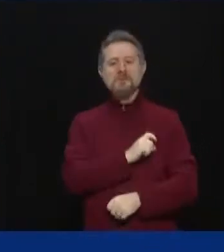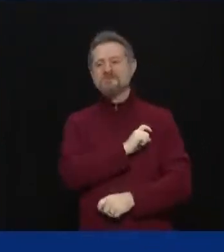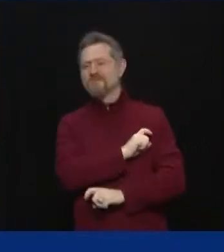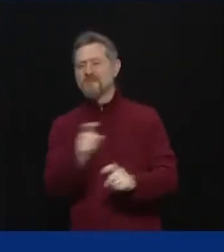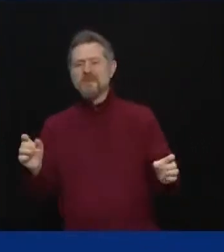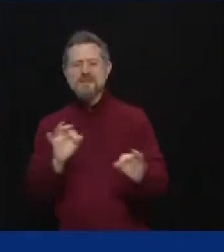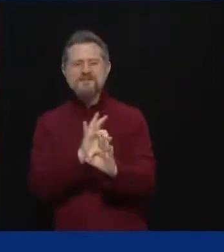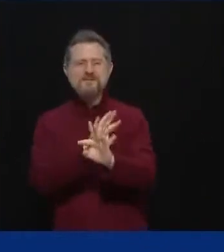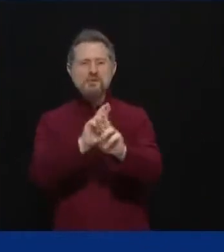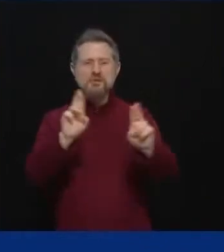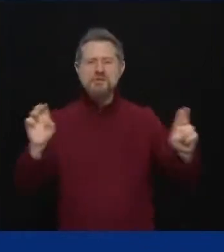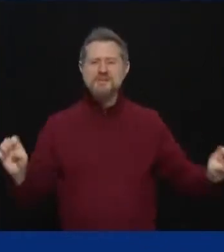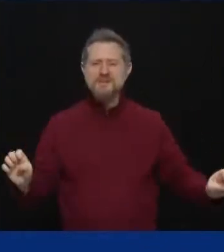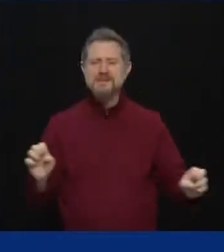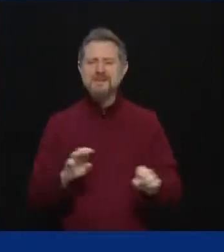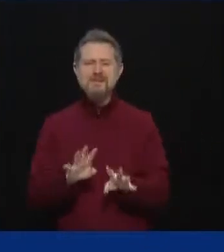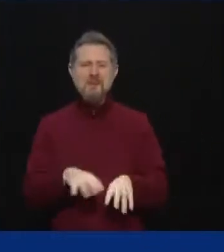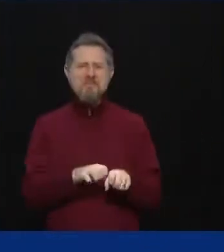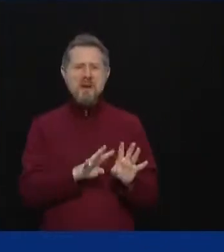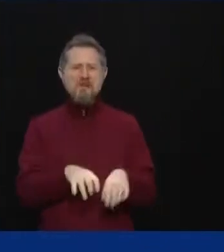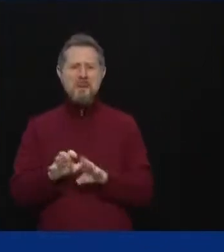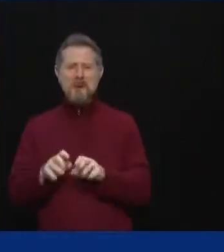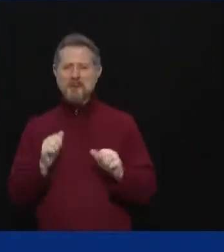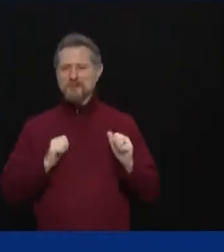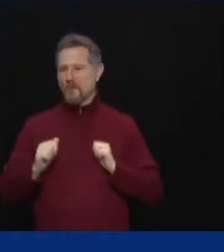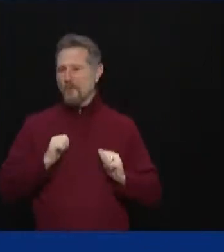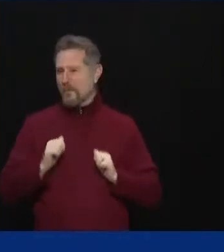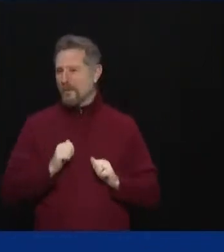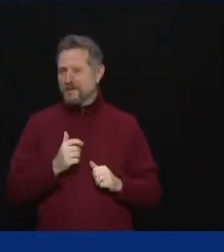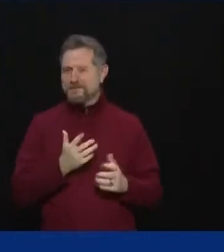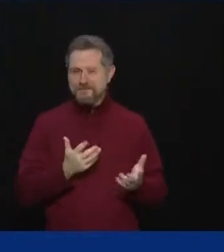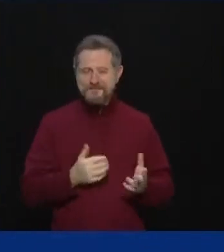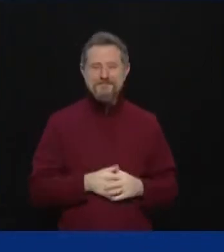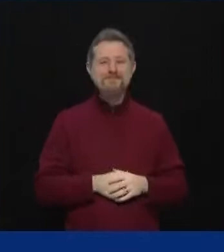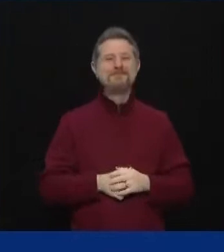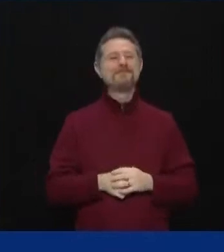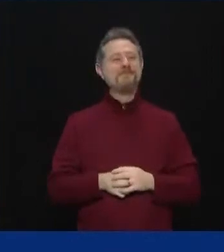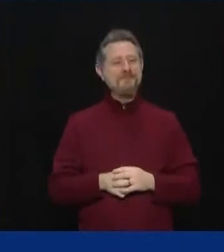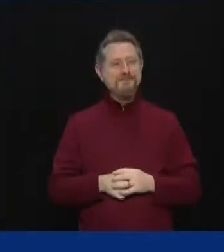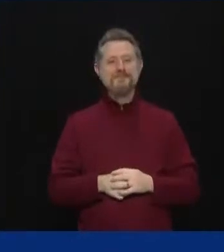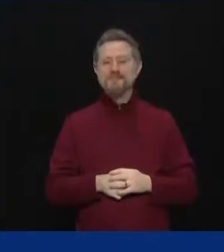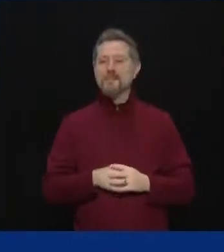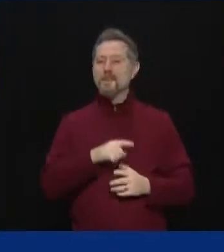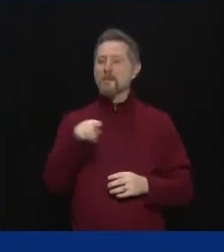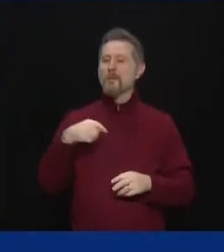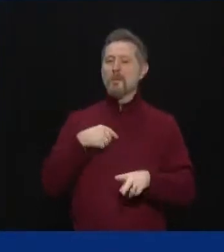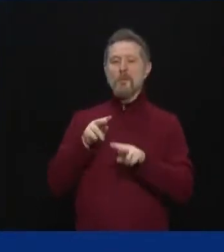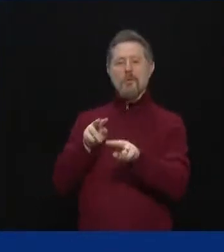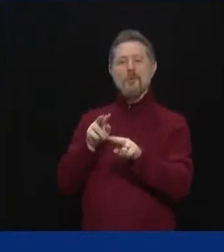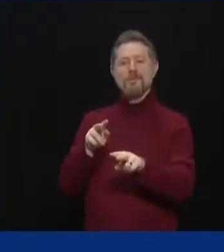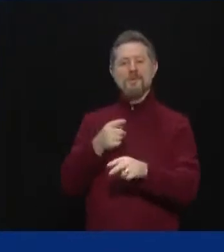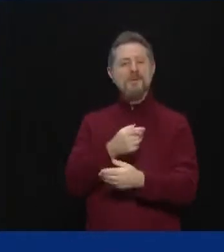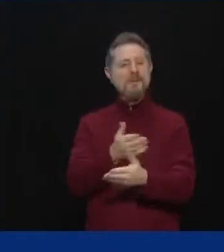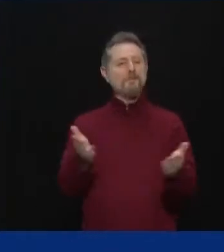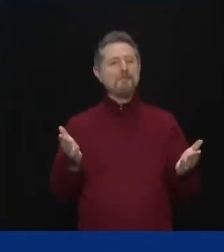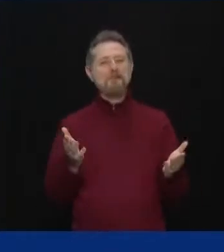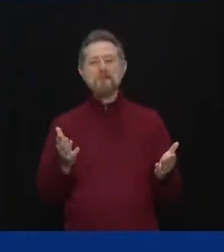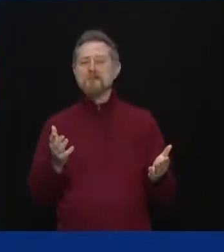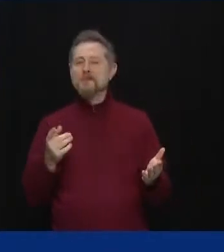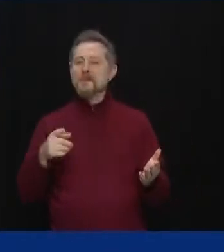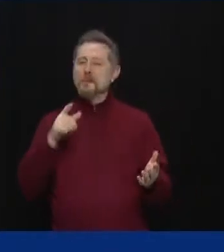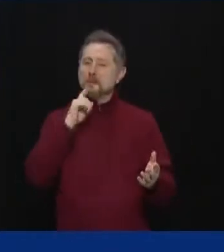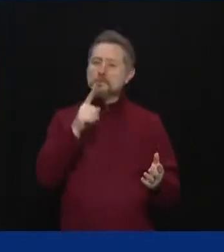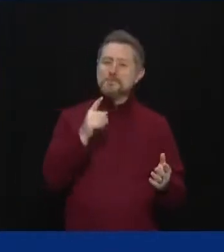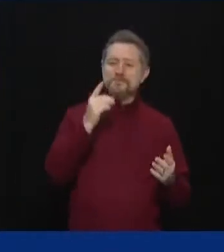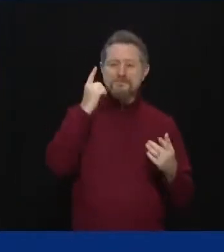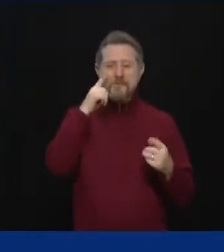This is in partnership with MSG and Radio City Rockettes for the holiday season, and we look forward to them getting. These are people getting boosted. Okay,